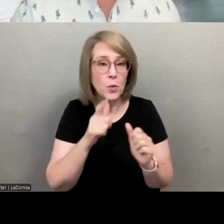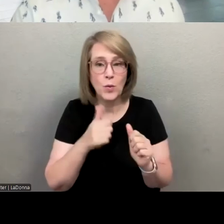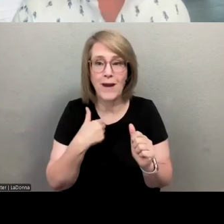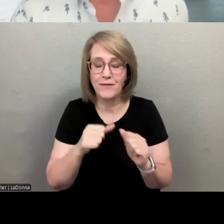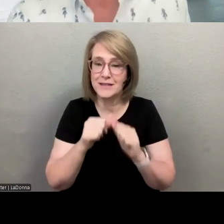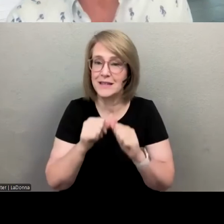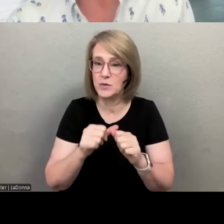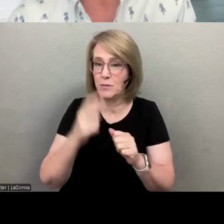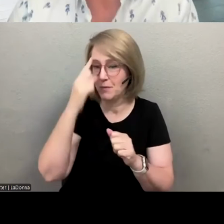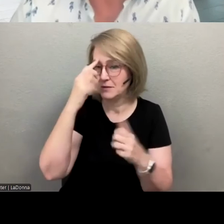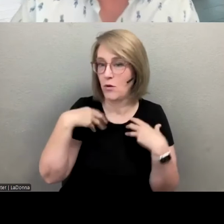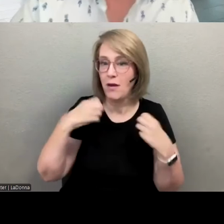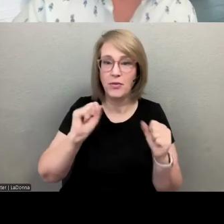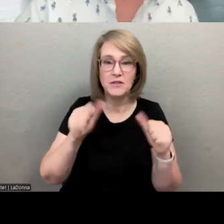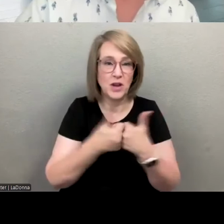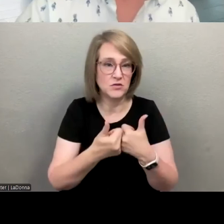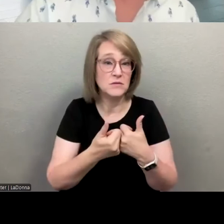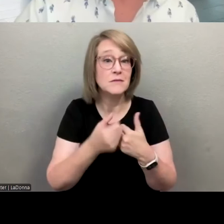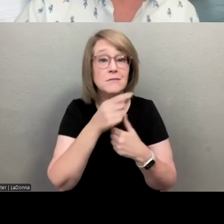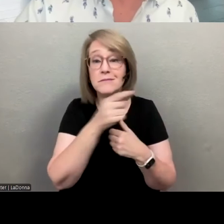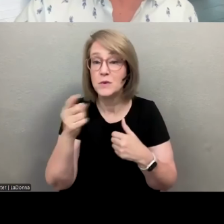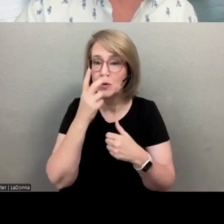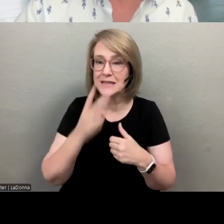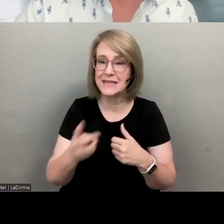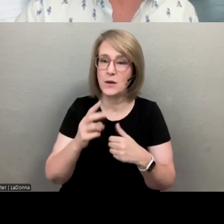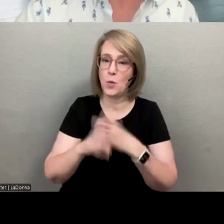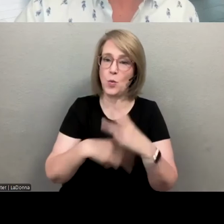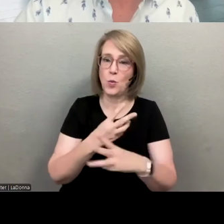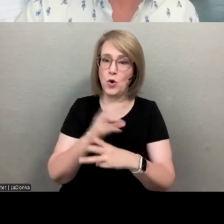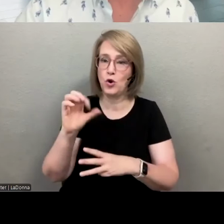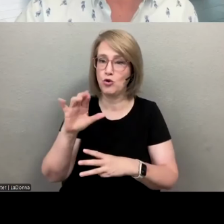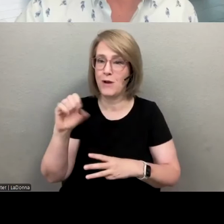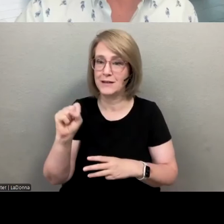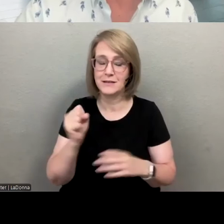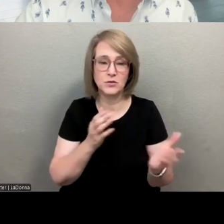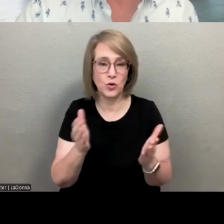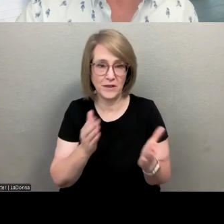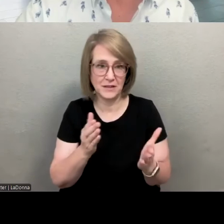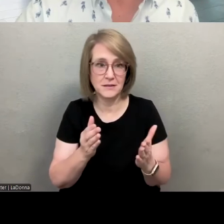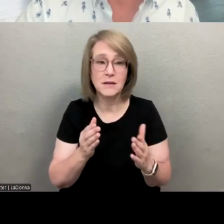news, updates, and resources from the world of crisis services that you might have missed at